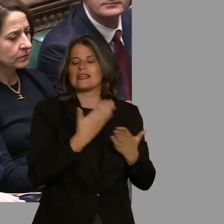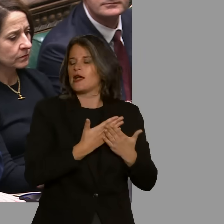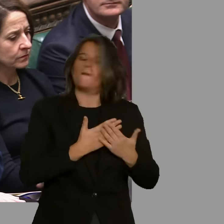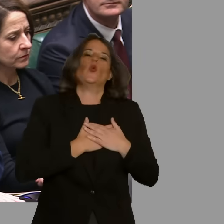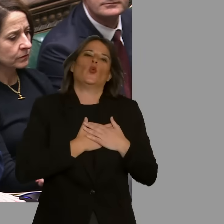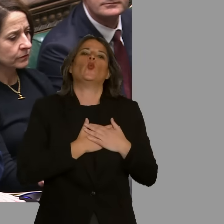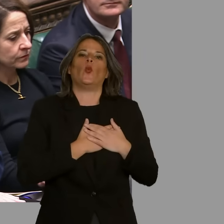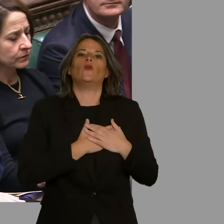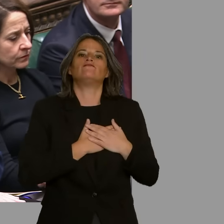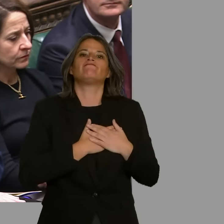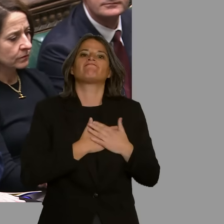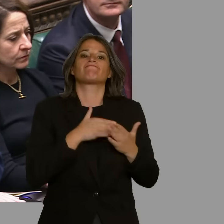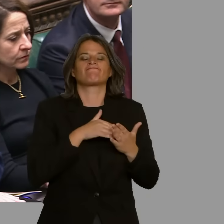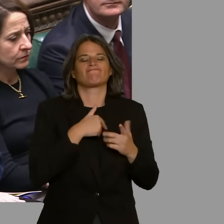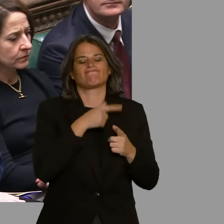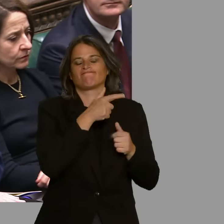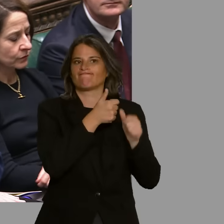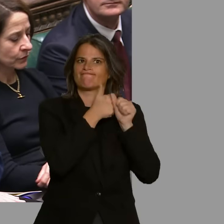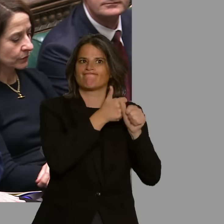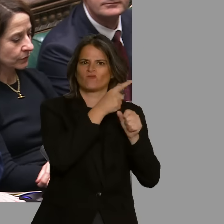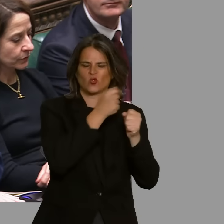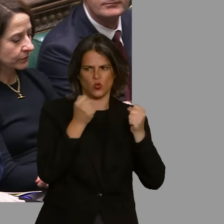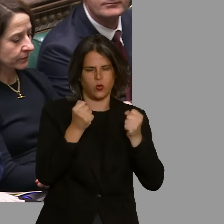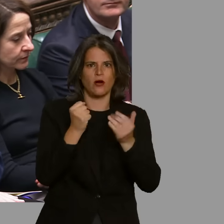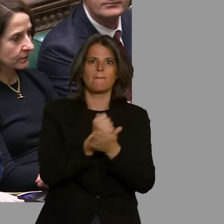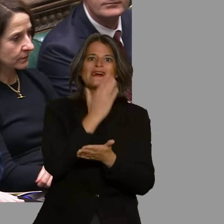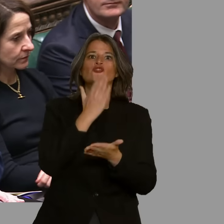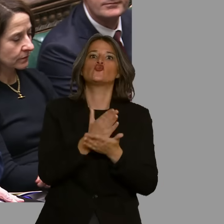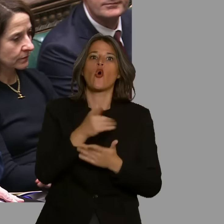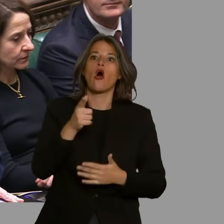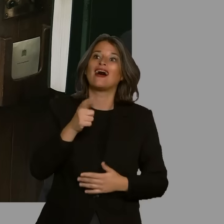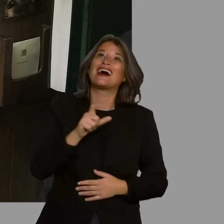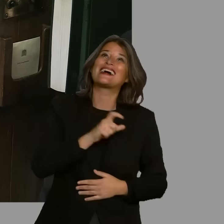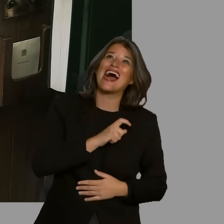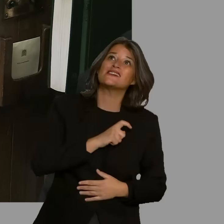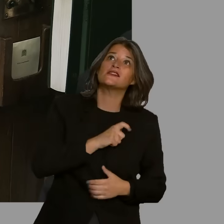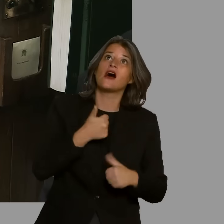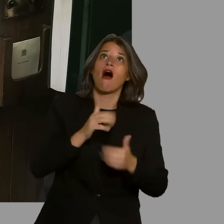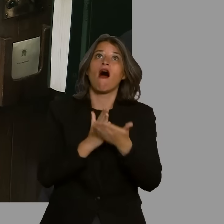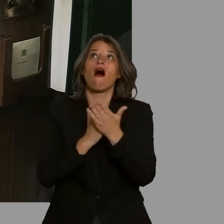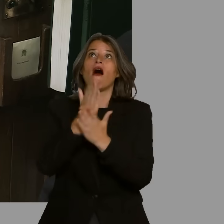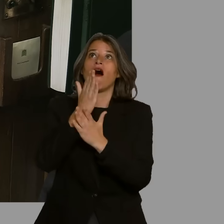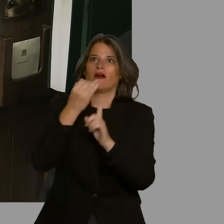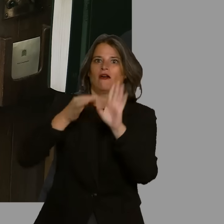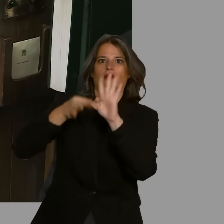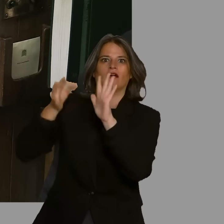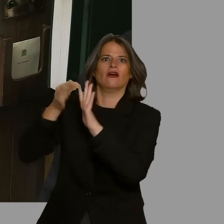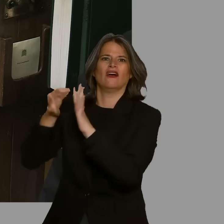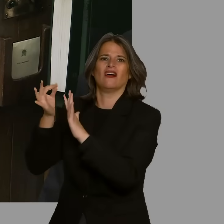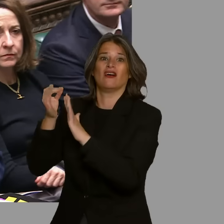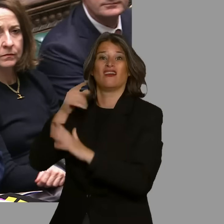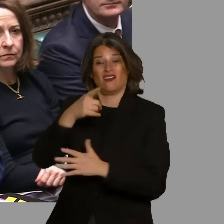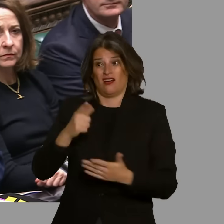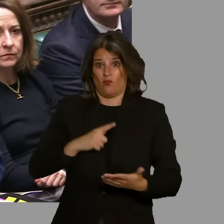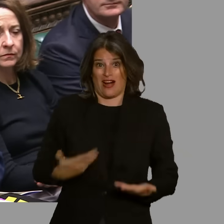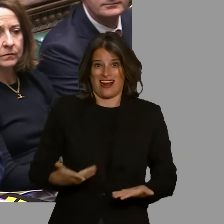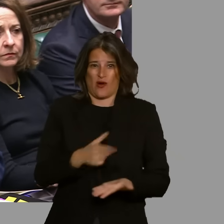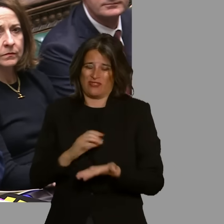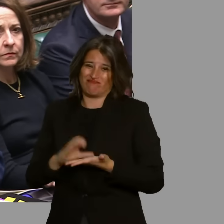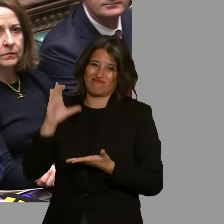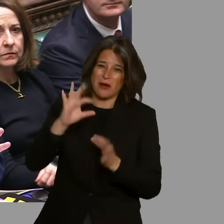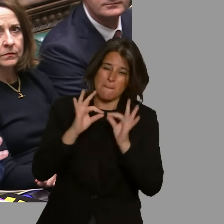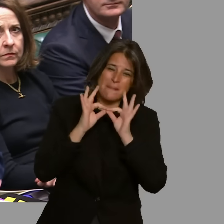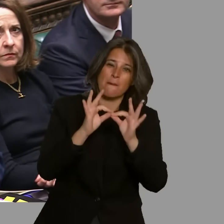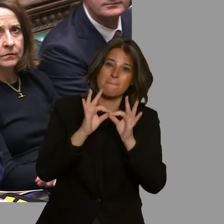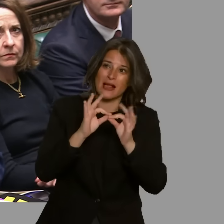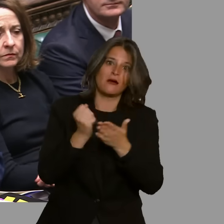faster treatment of cancer, and developing a national cancer plan. In relation to a meeting, yes, of course, we will get that set up.